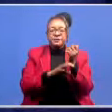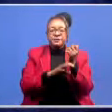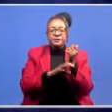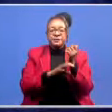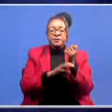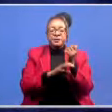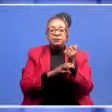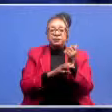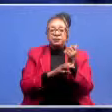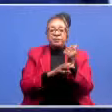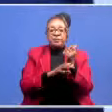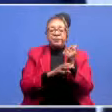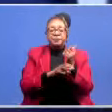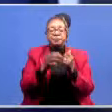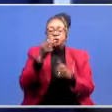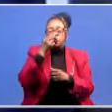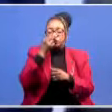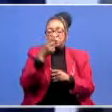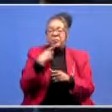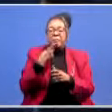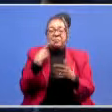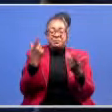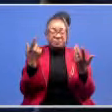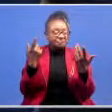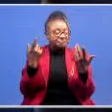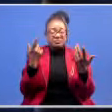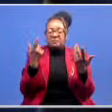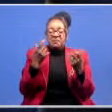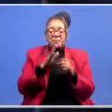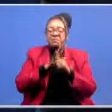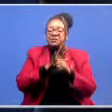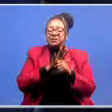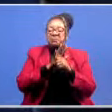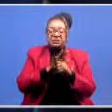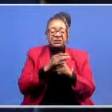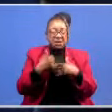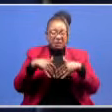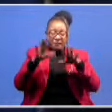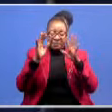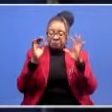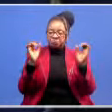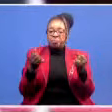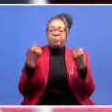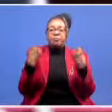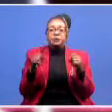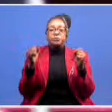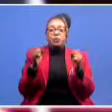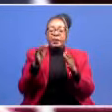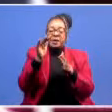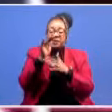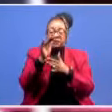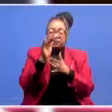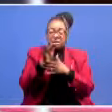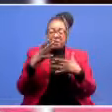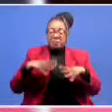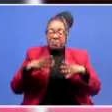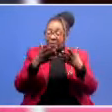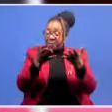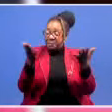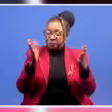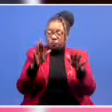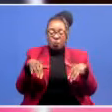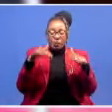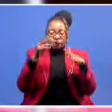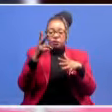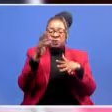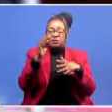President Ruto says he will not bow to pressure and give up power, asking his critics to wait for 2027 when they